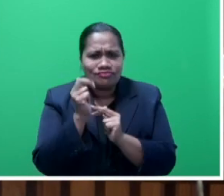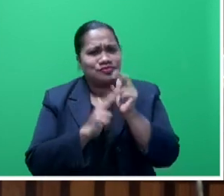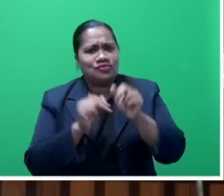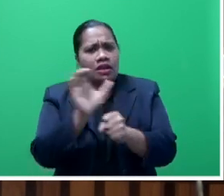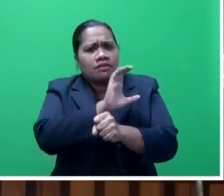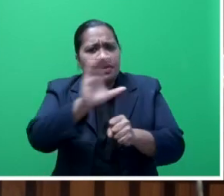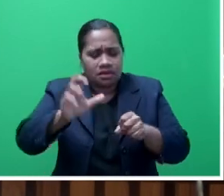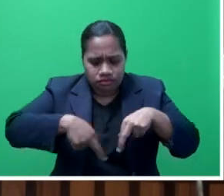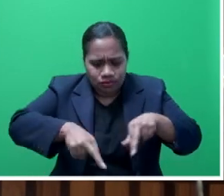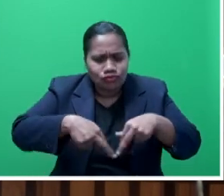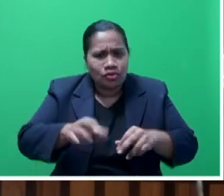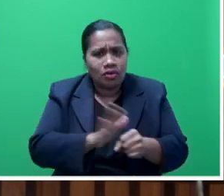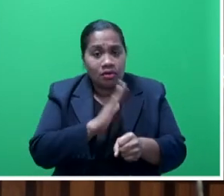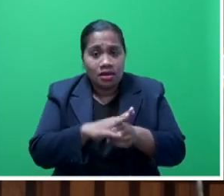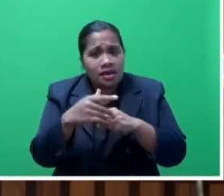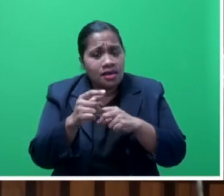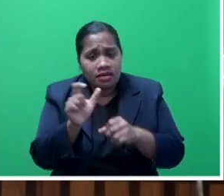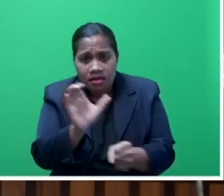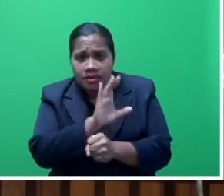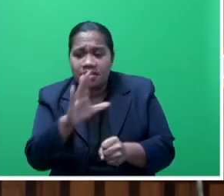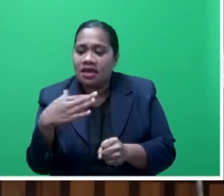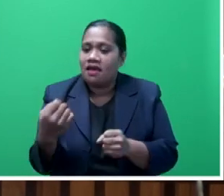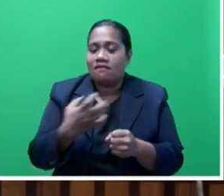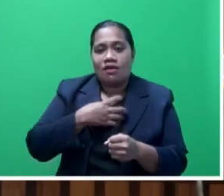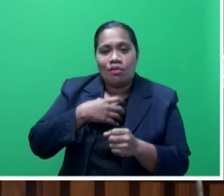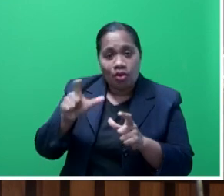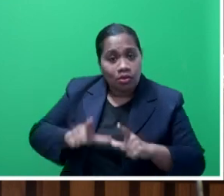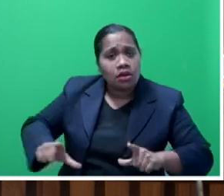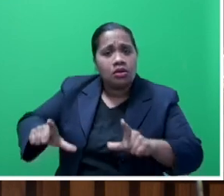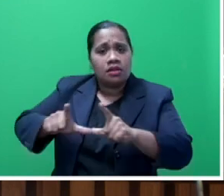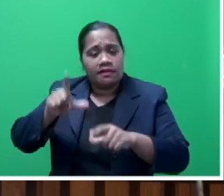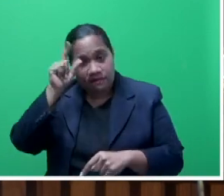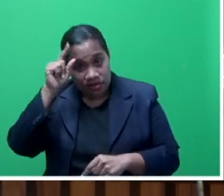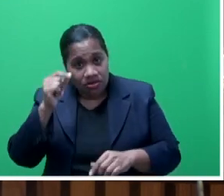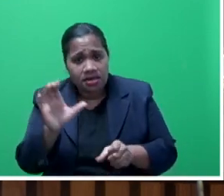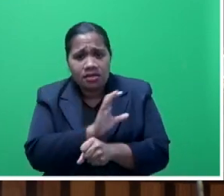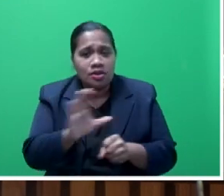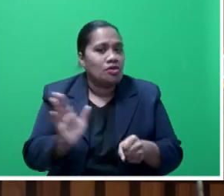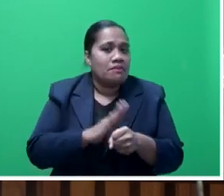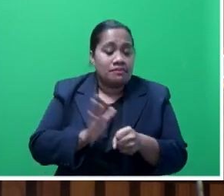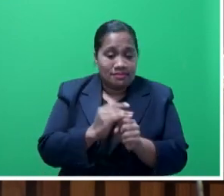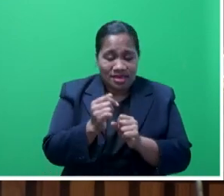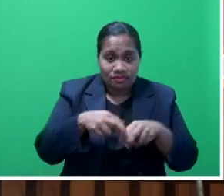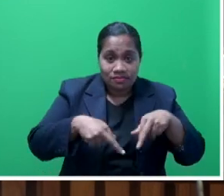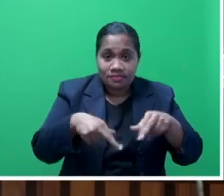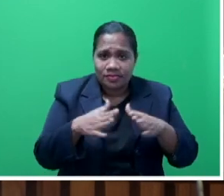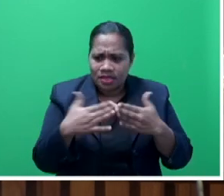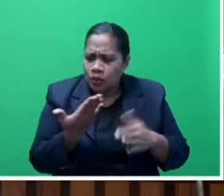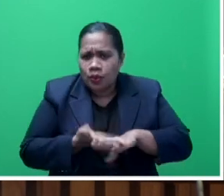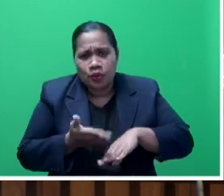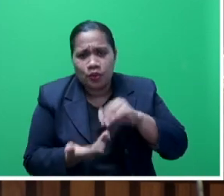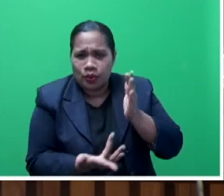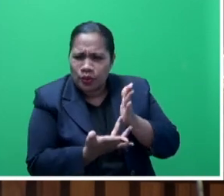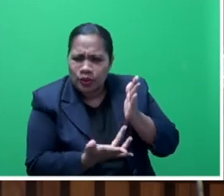companies, there are far more companies making, local companies, Fijian companies that are making roads now, have newer technology now, have the knowledge,